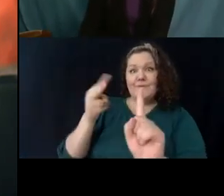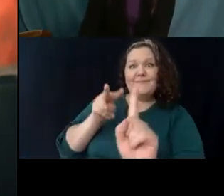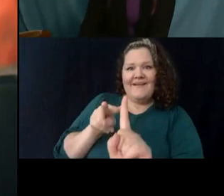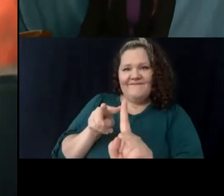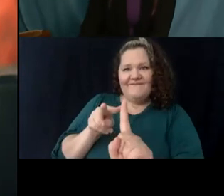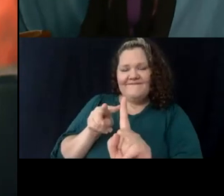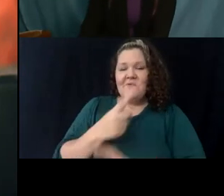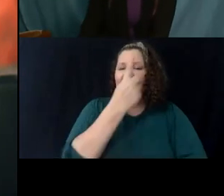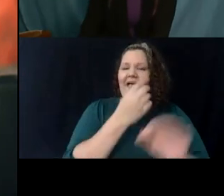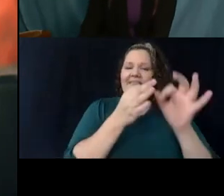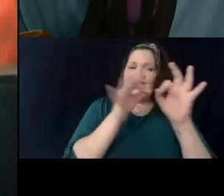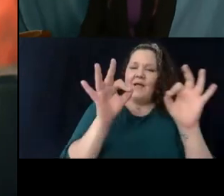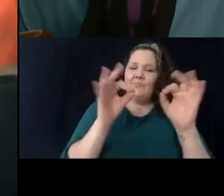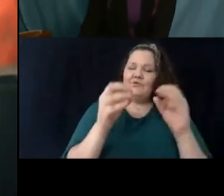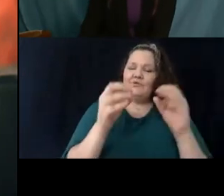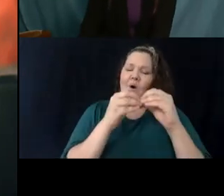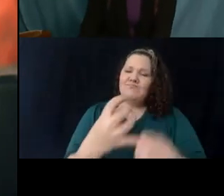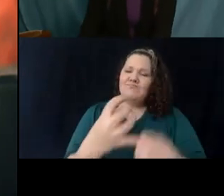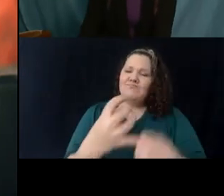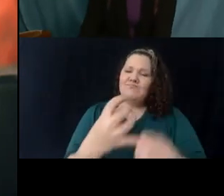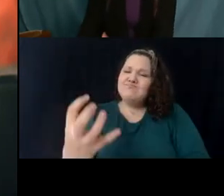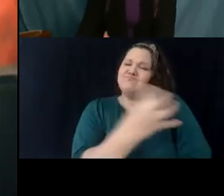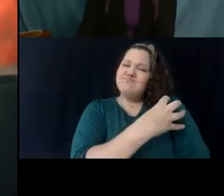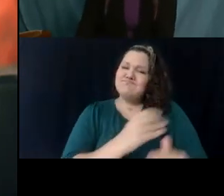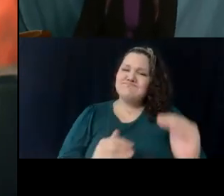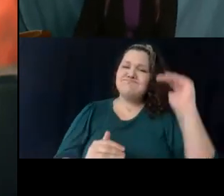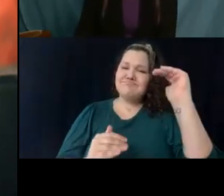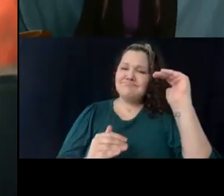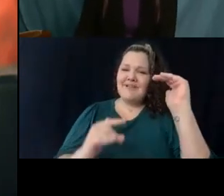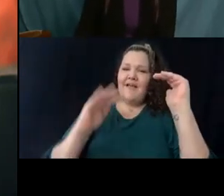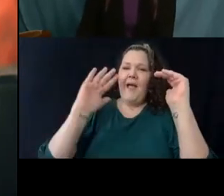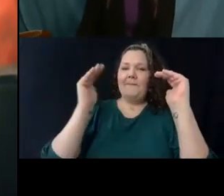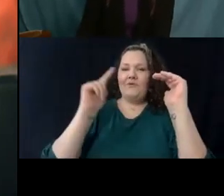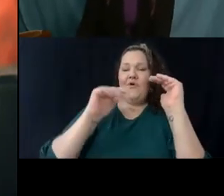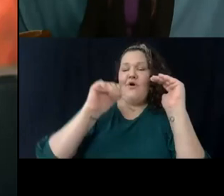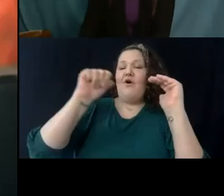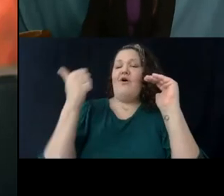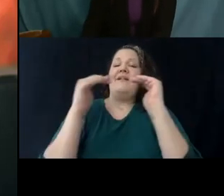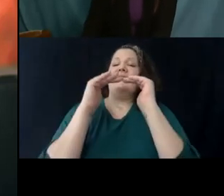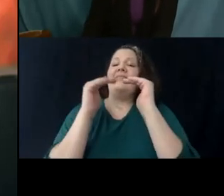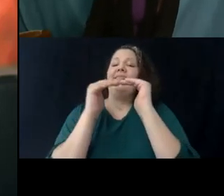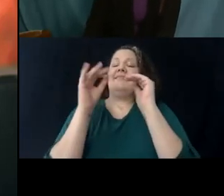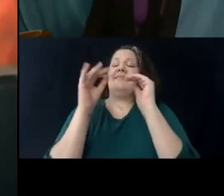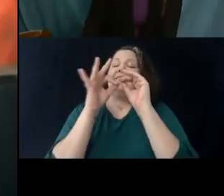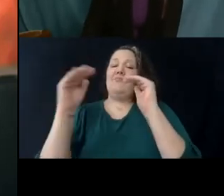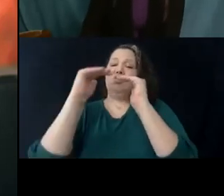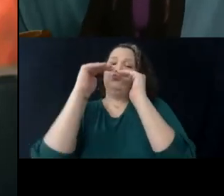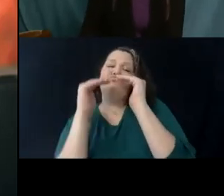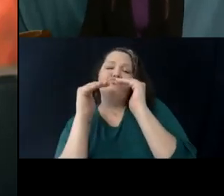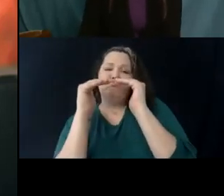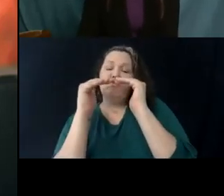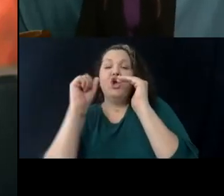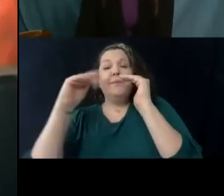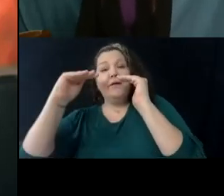both, but if we're talking about it from a linguistics perspective, a person's first language is the one that they are